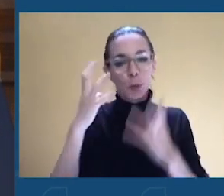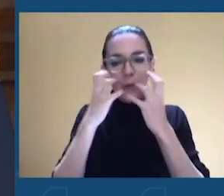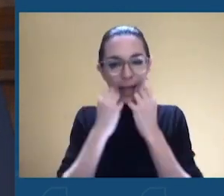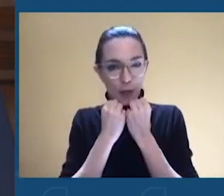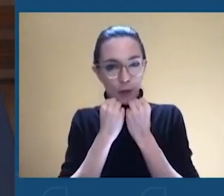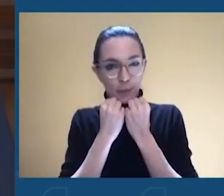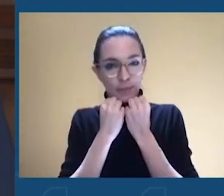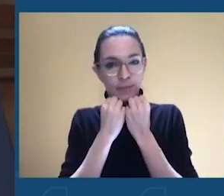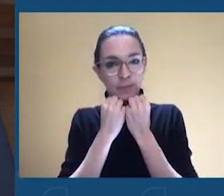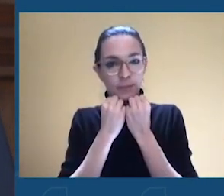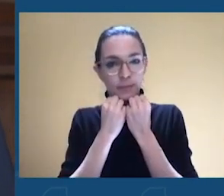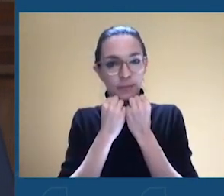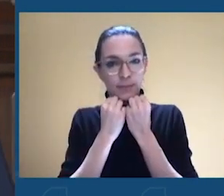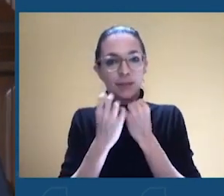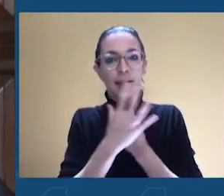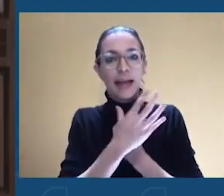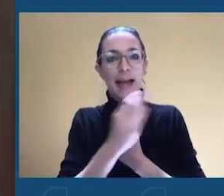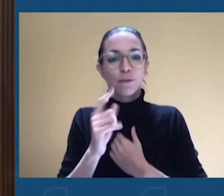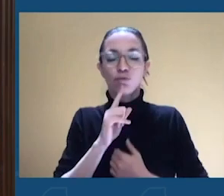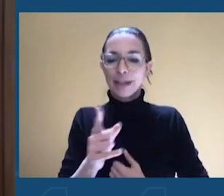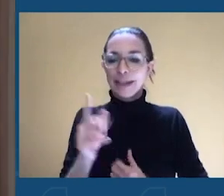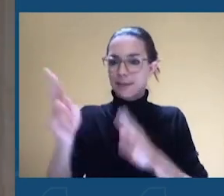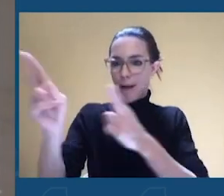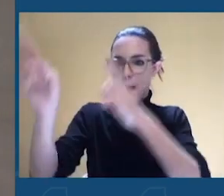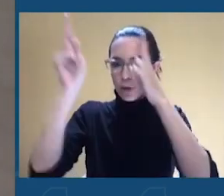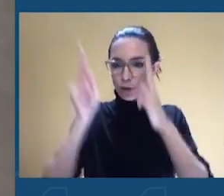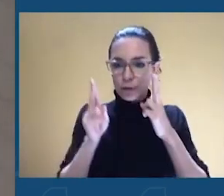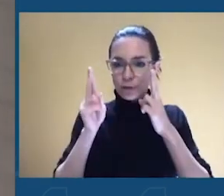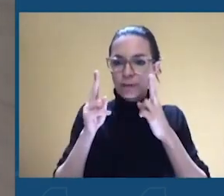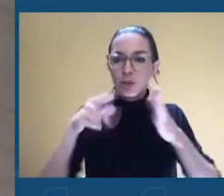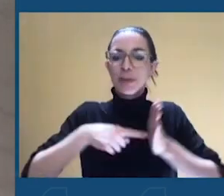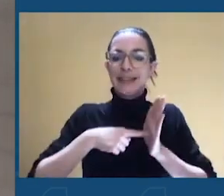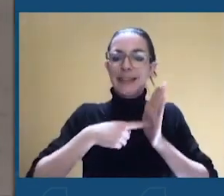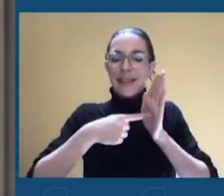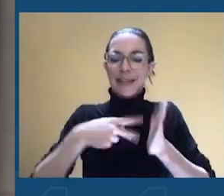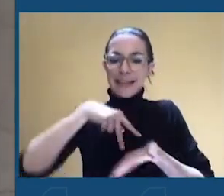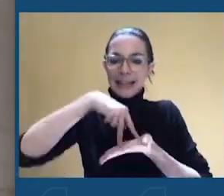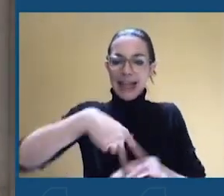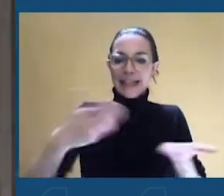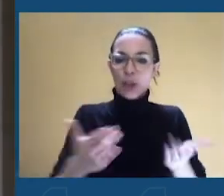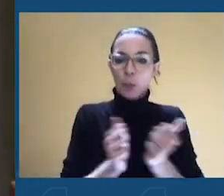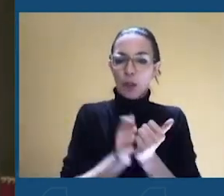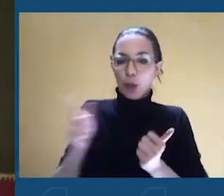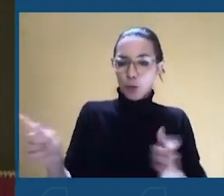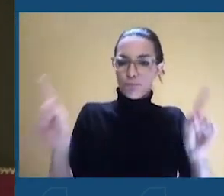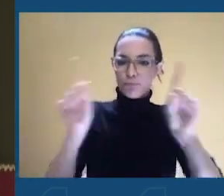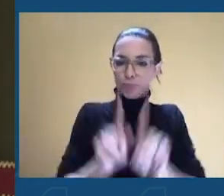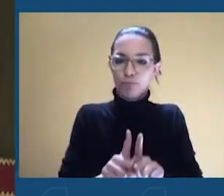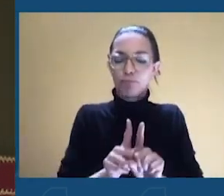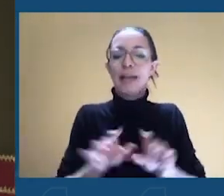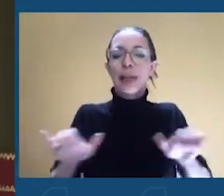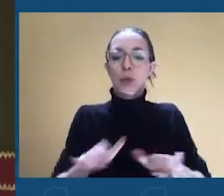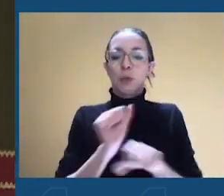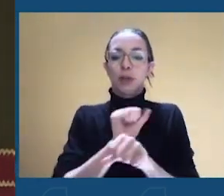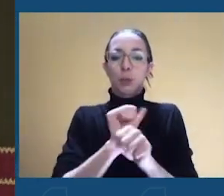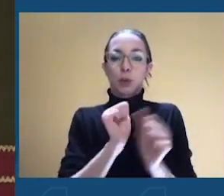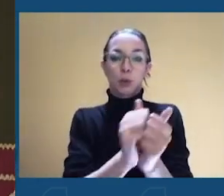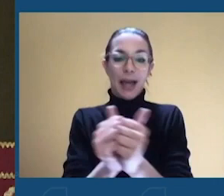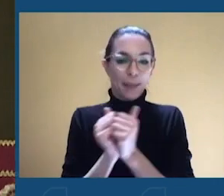And it's just an honor to be able to stand here with you and do this work together. I'm